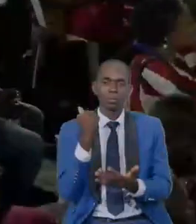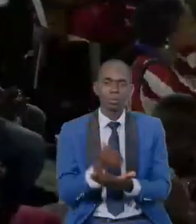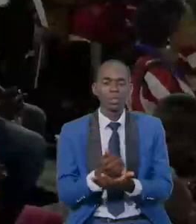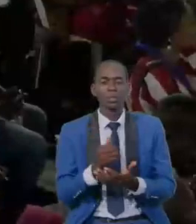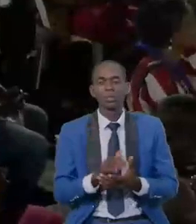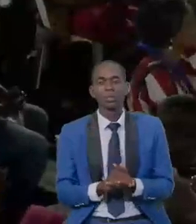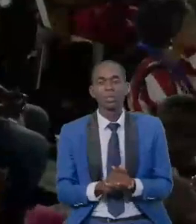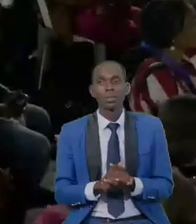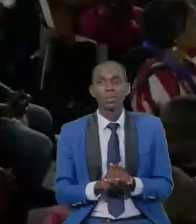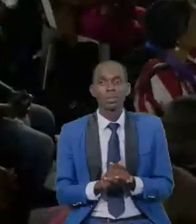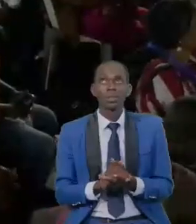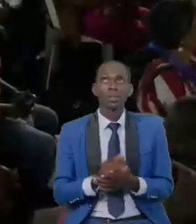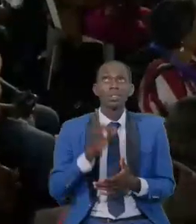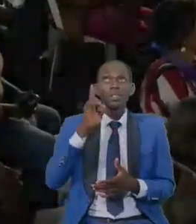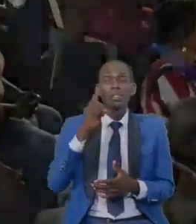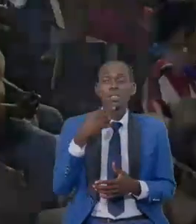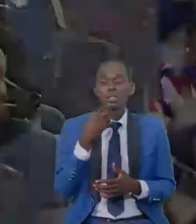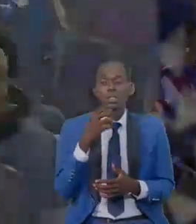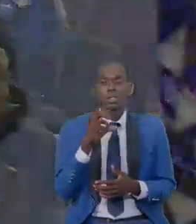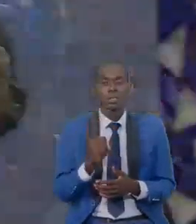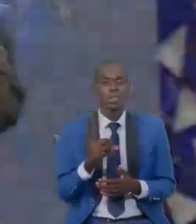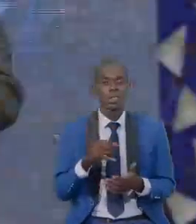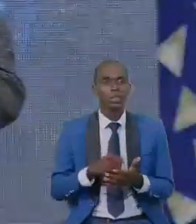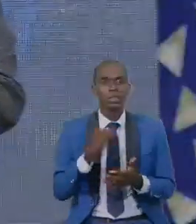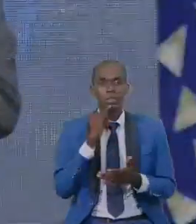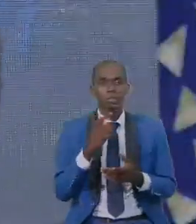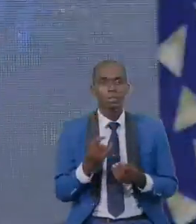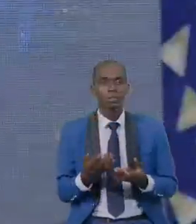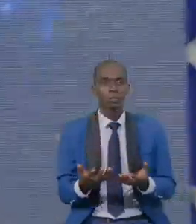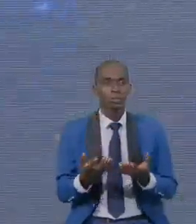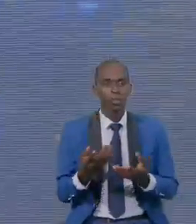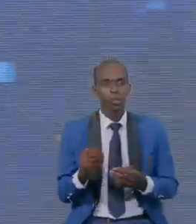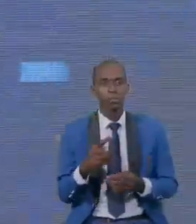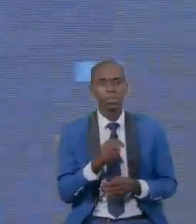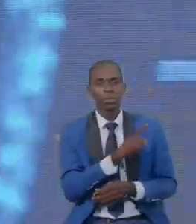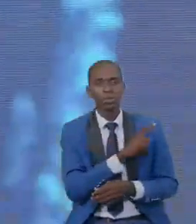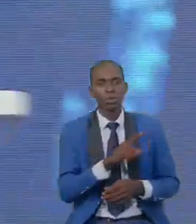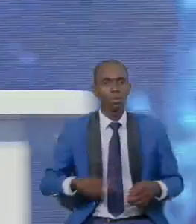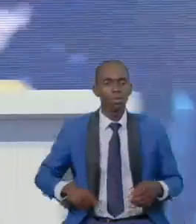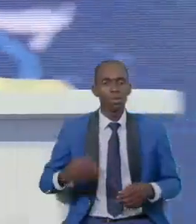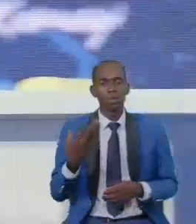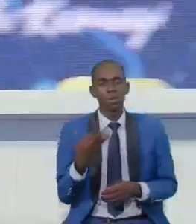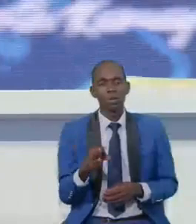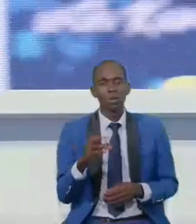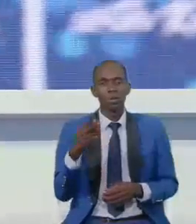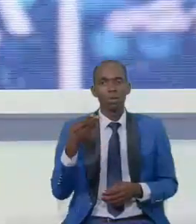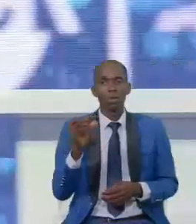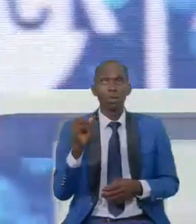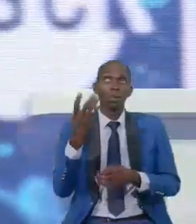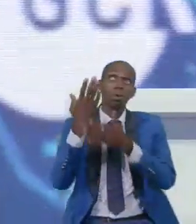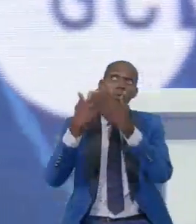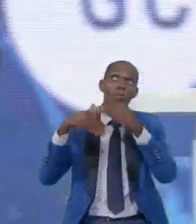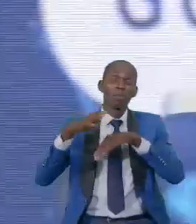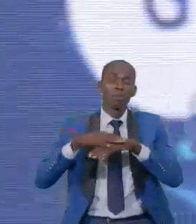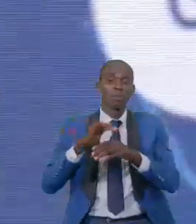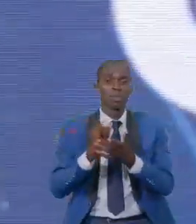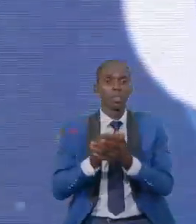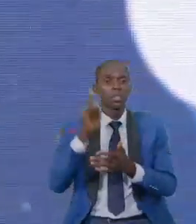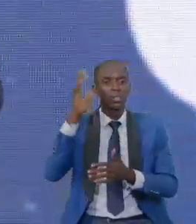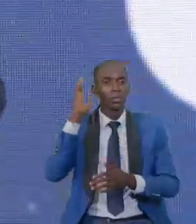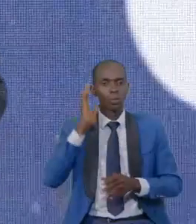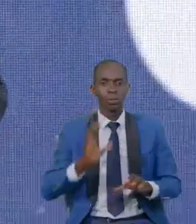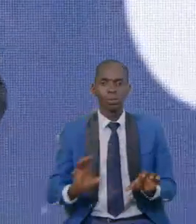It says, it's the zeal of the Lord of hosts that will perform